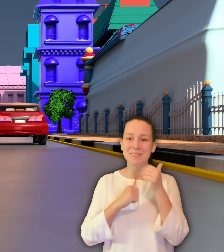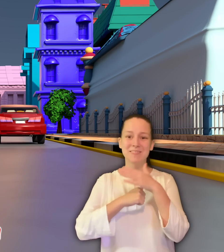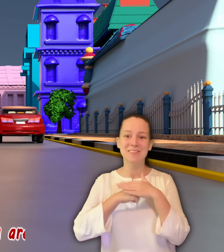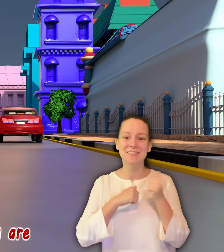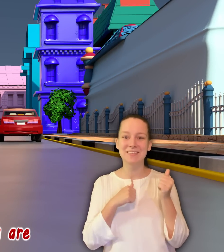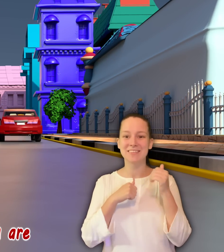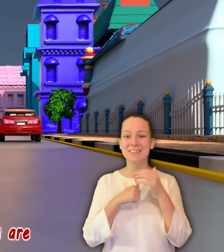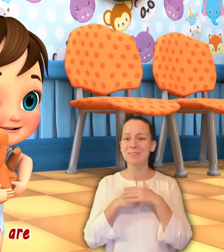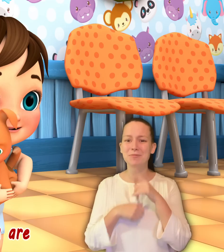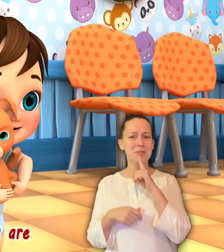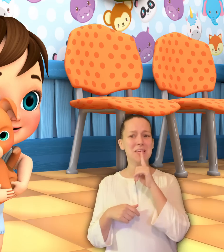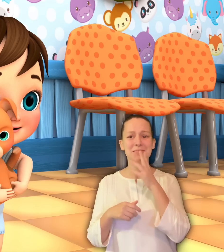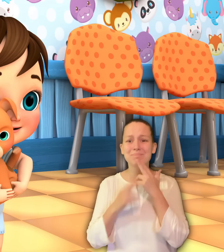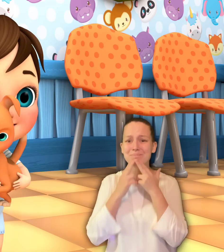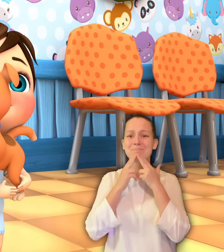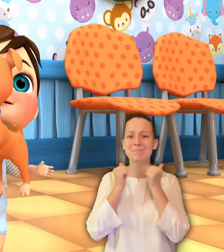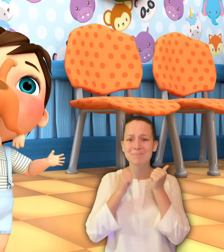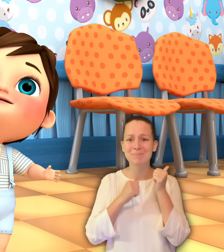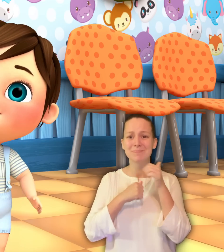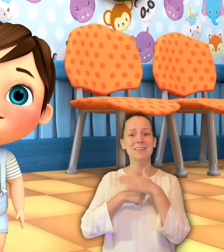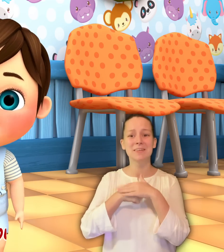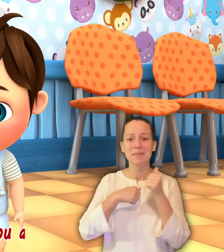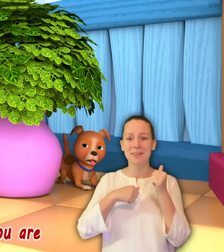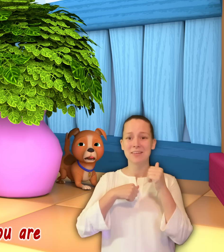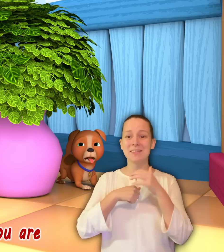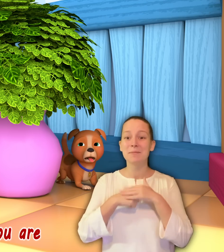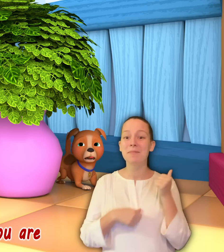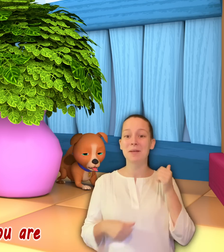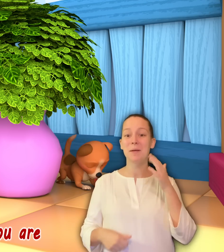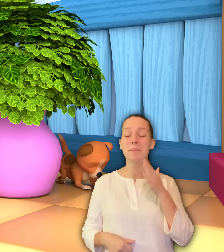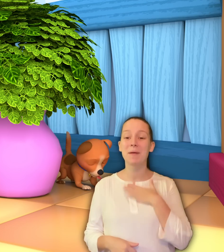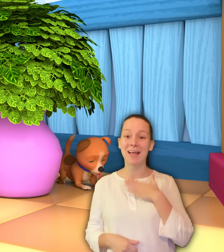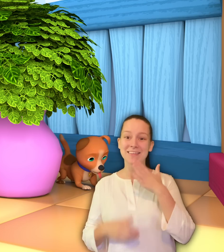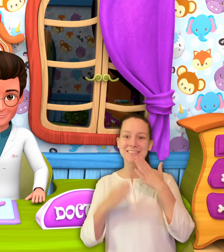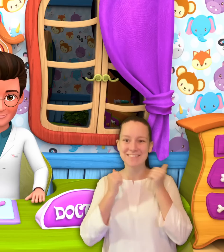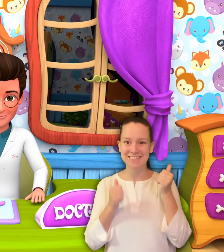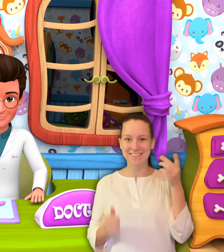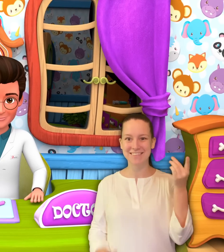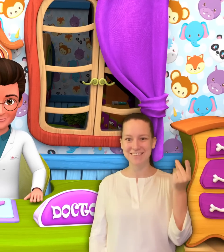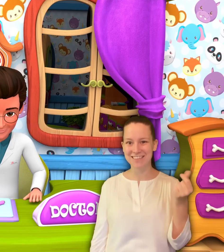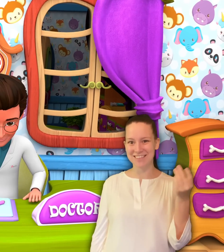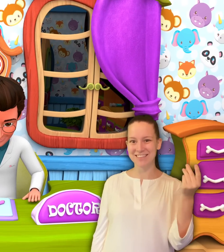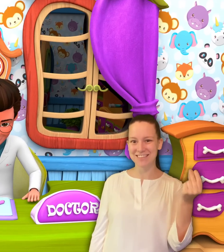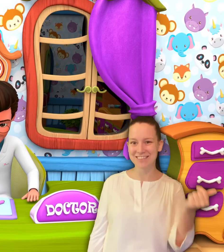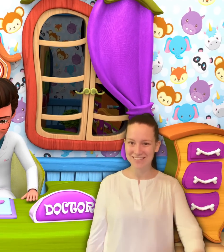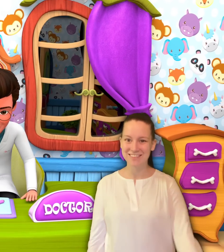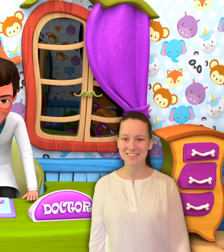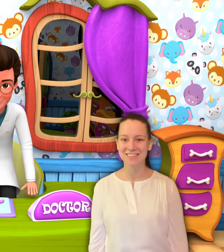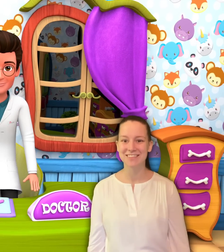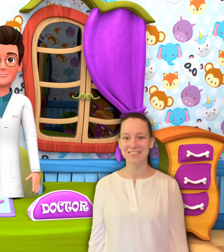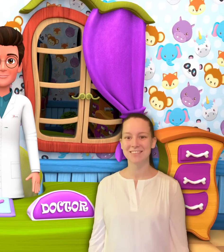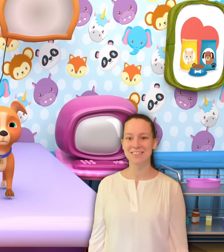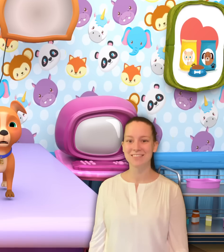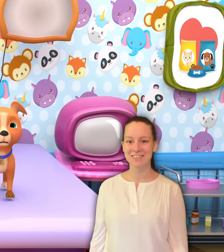you are, pet you are. What an adorable pet you are, my sweet puppy.